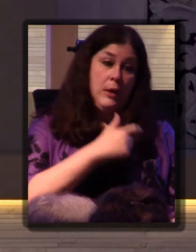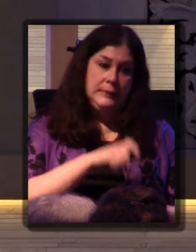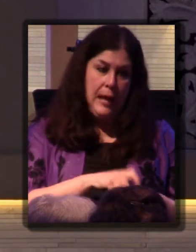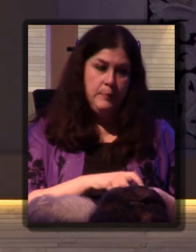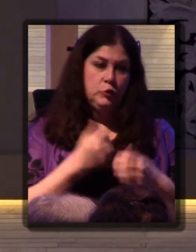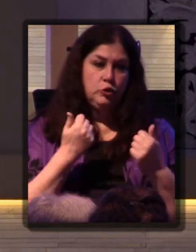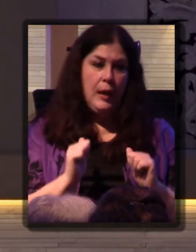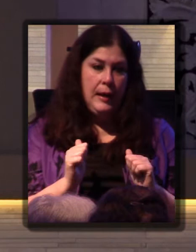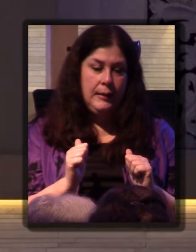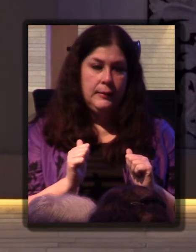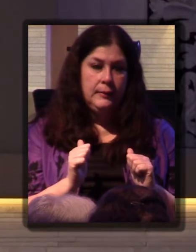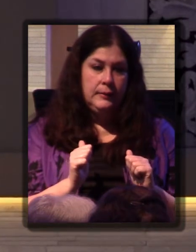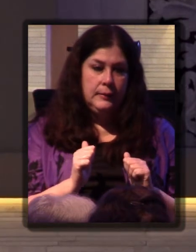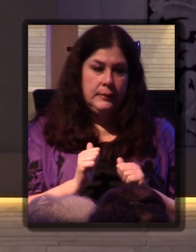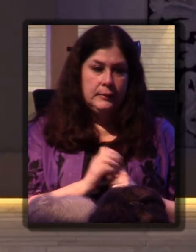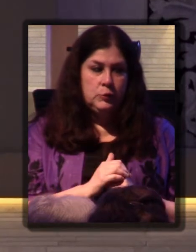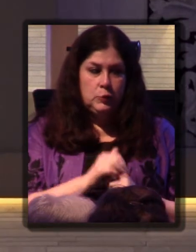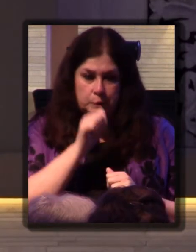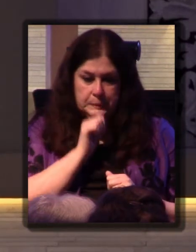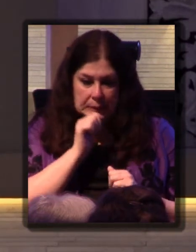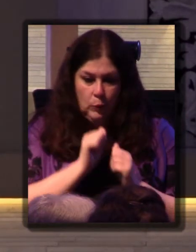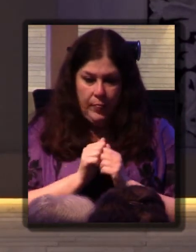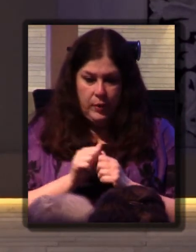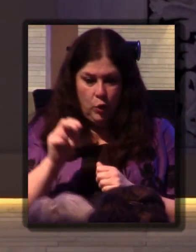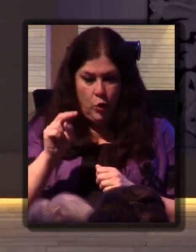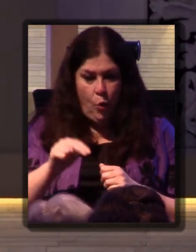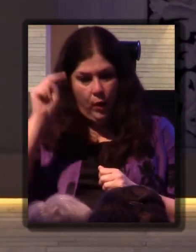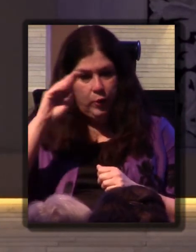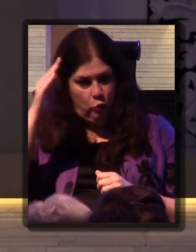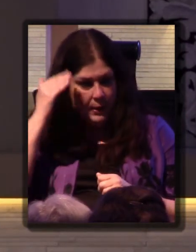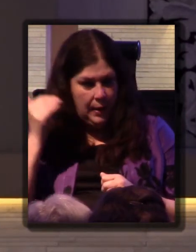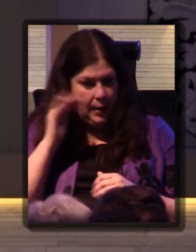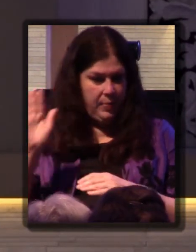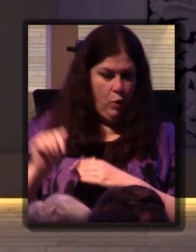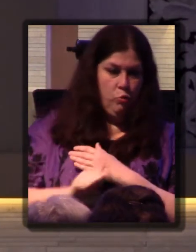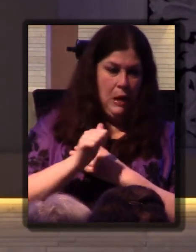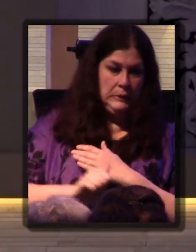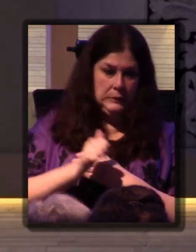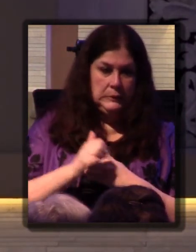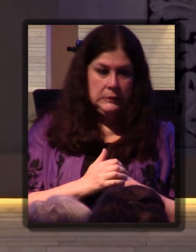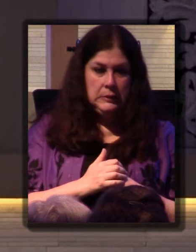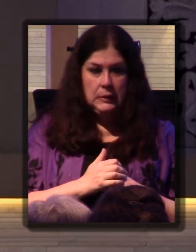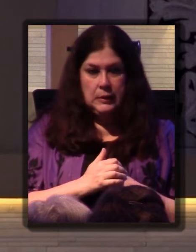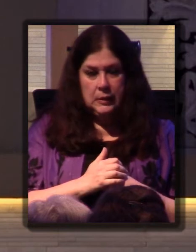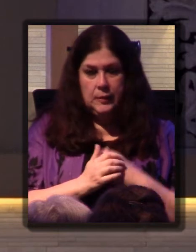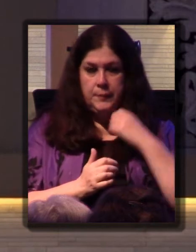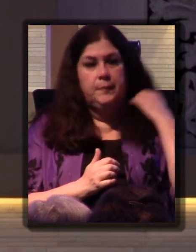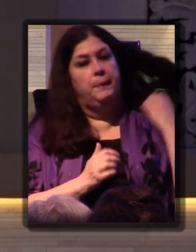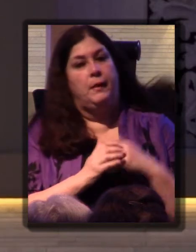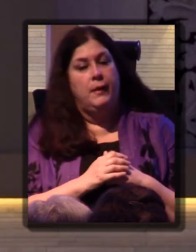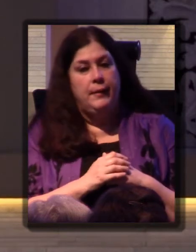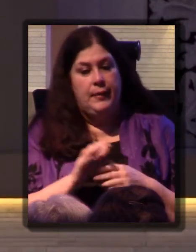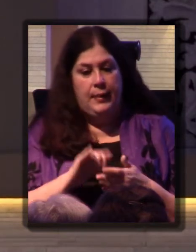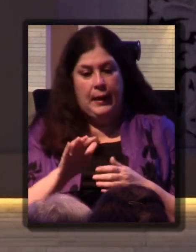a long time to try to deal with North Korea and the threat that it presents on